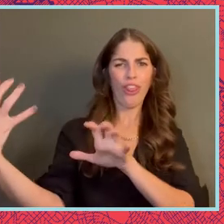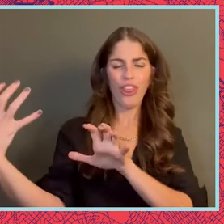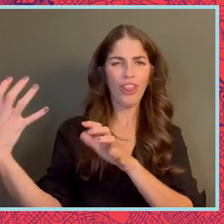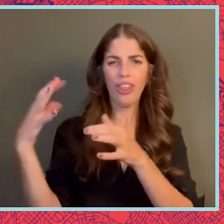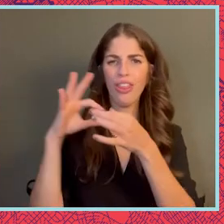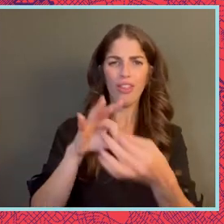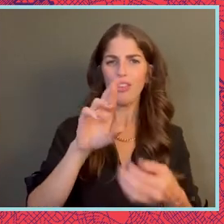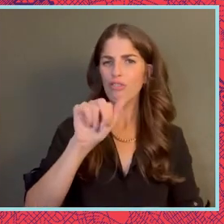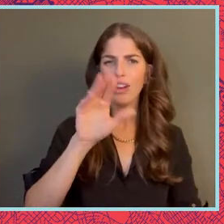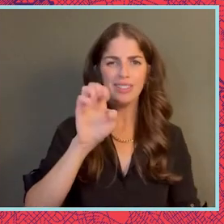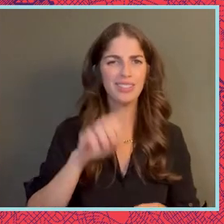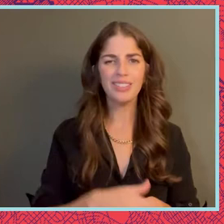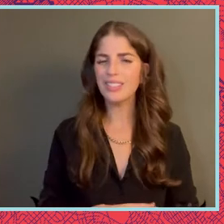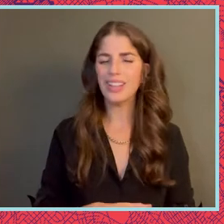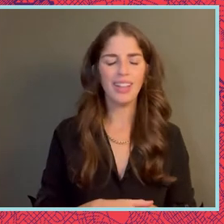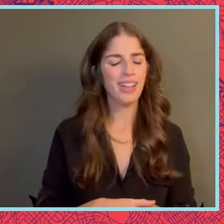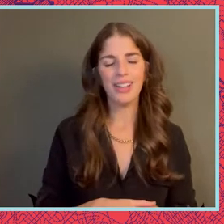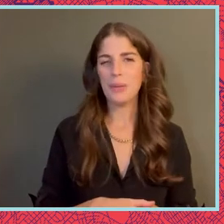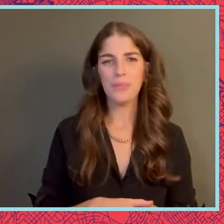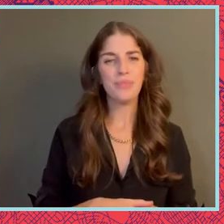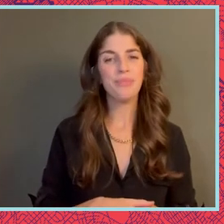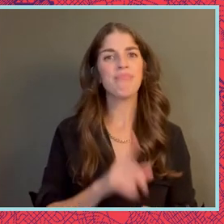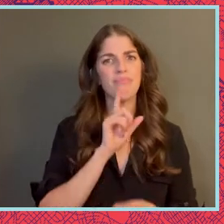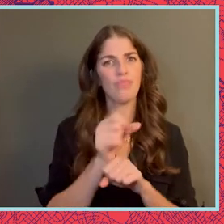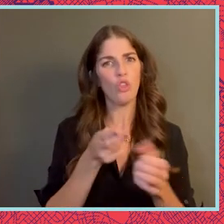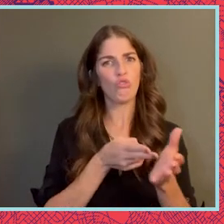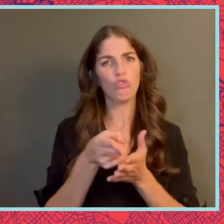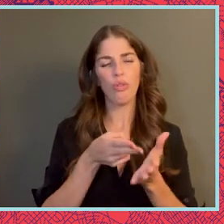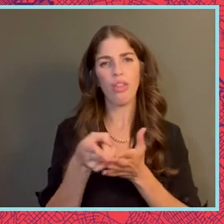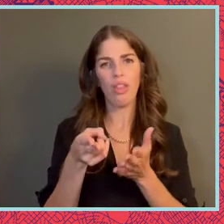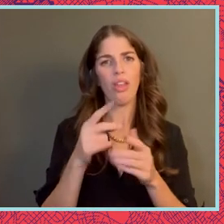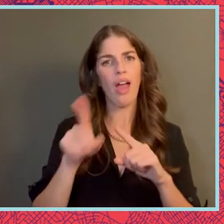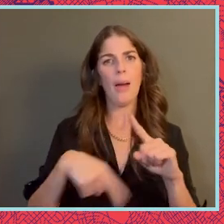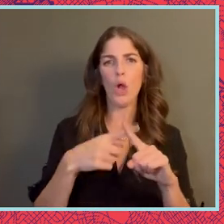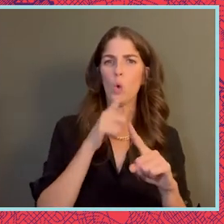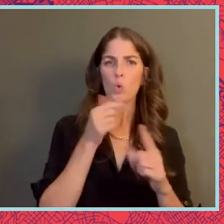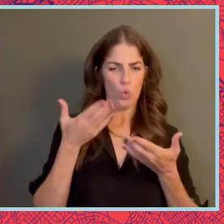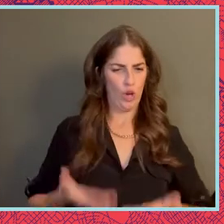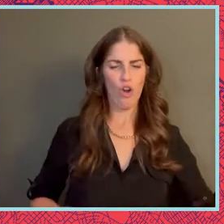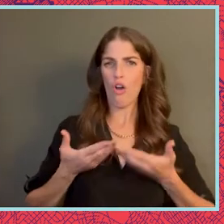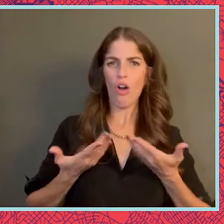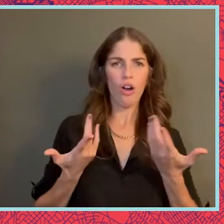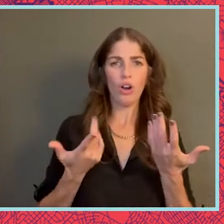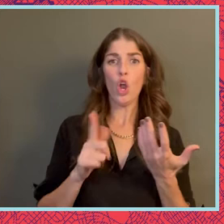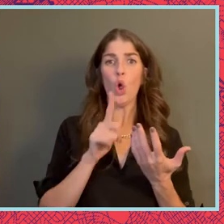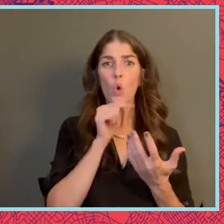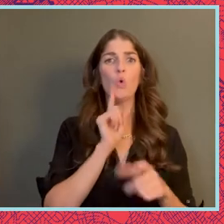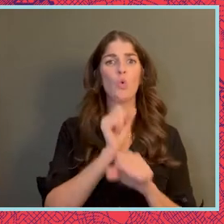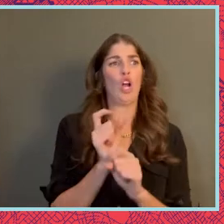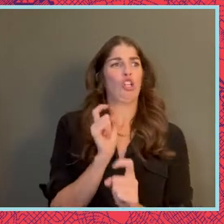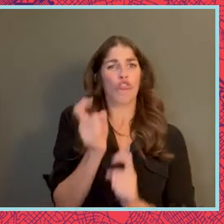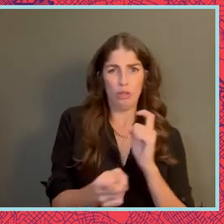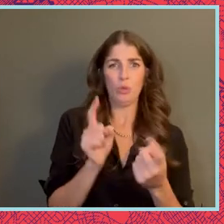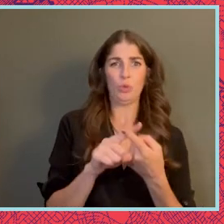when it comes to race and when it comes to the truth, you know, about who we are, who the contributing